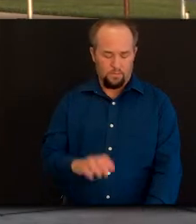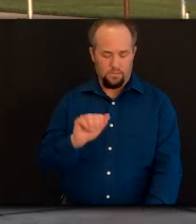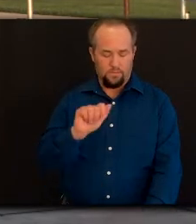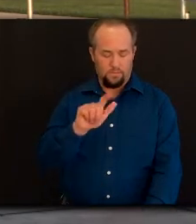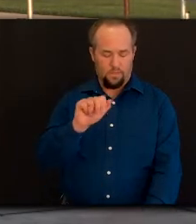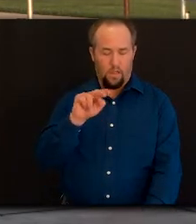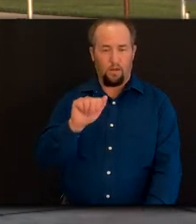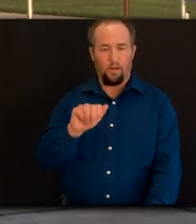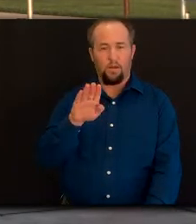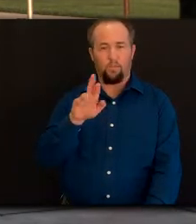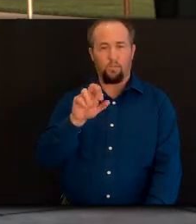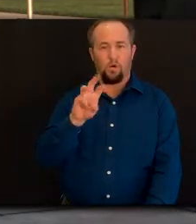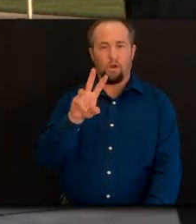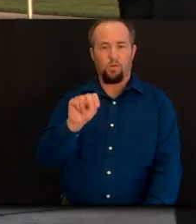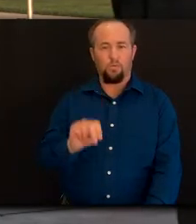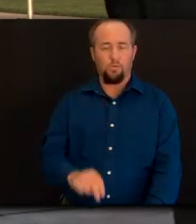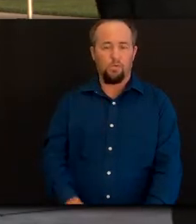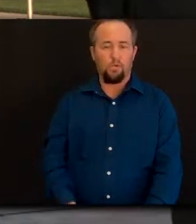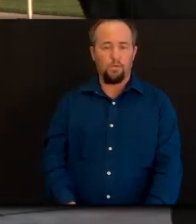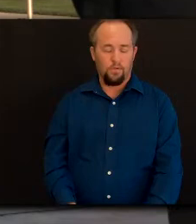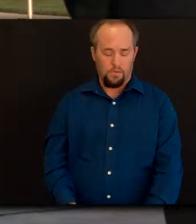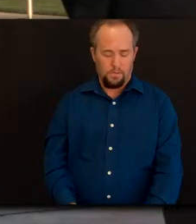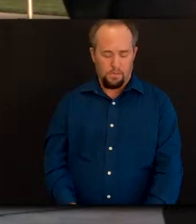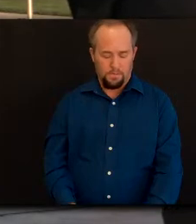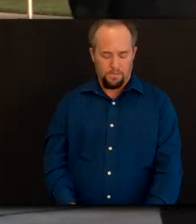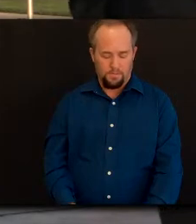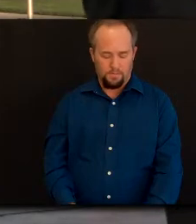Alana S. Brown.